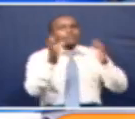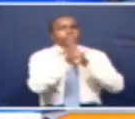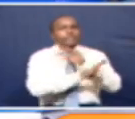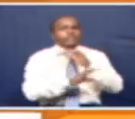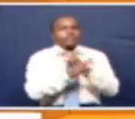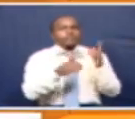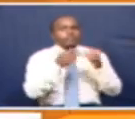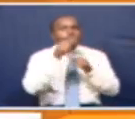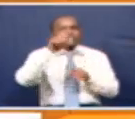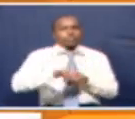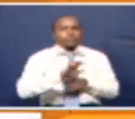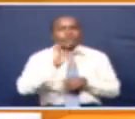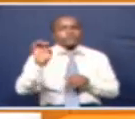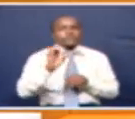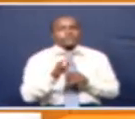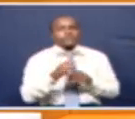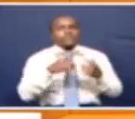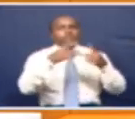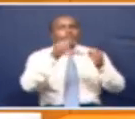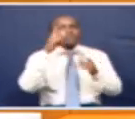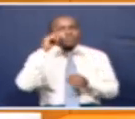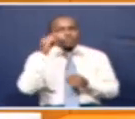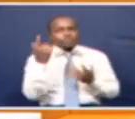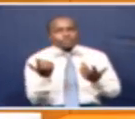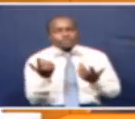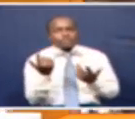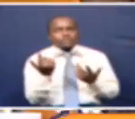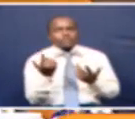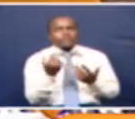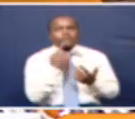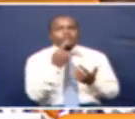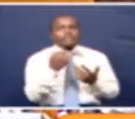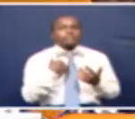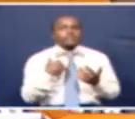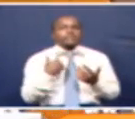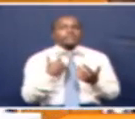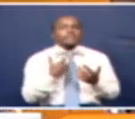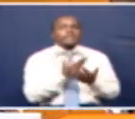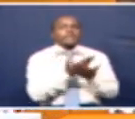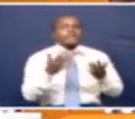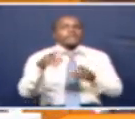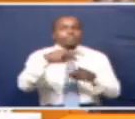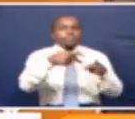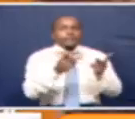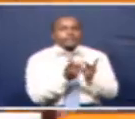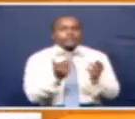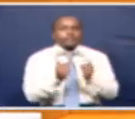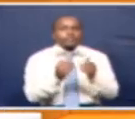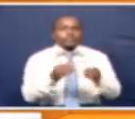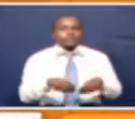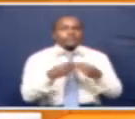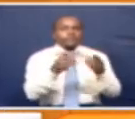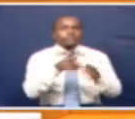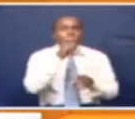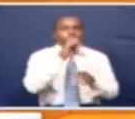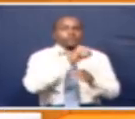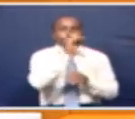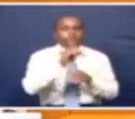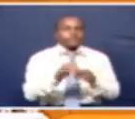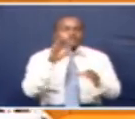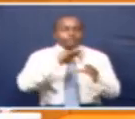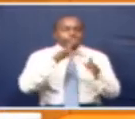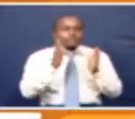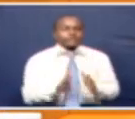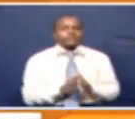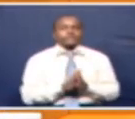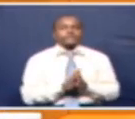Lower Eastern, go to Coast Province, the entire Coast Province, and tell me any place which produced even 20% voter turnout. Even